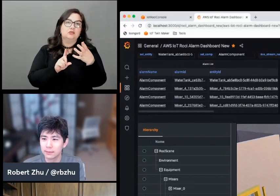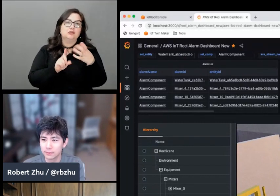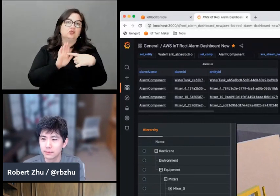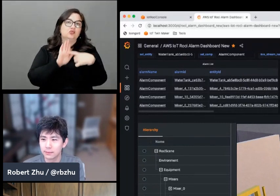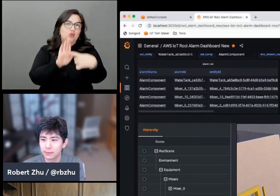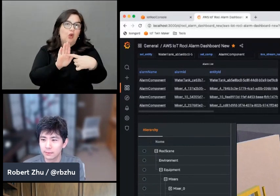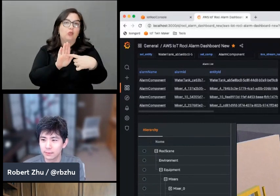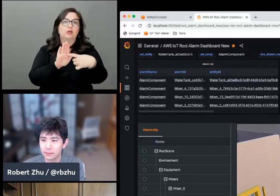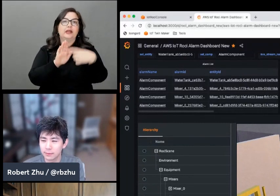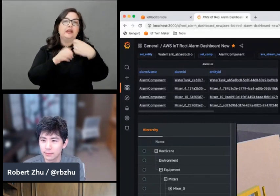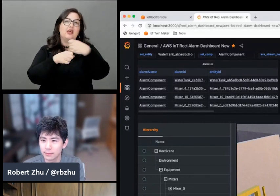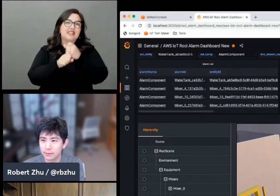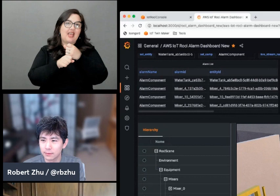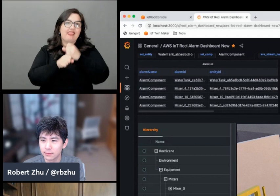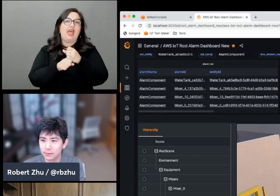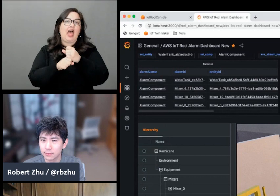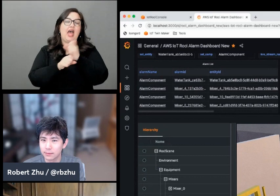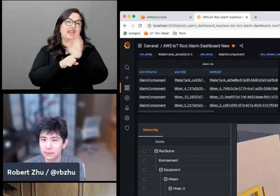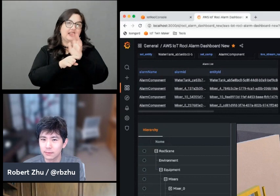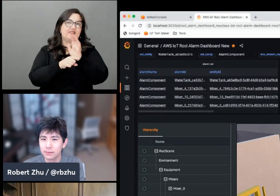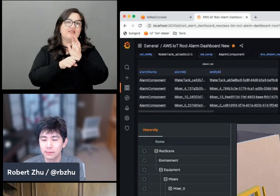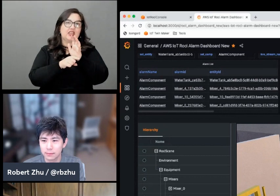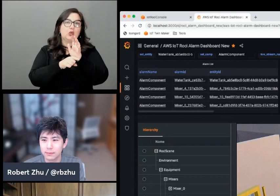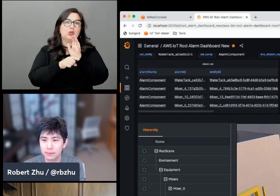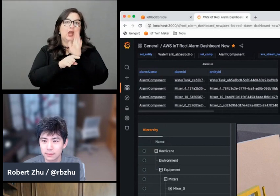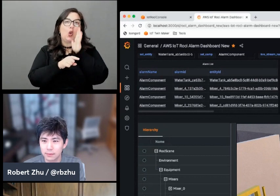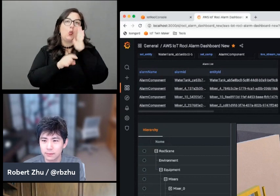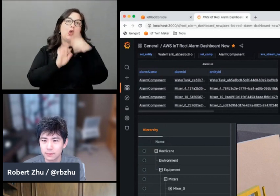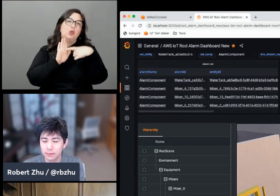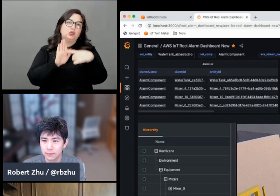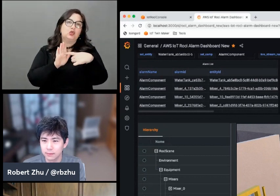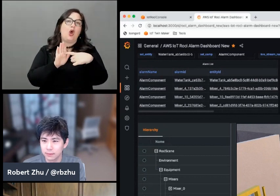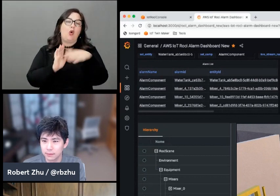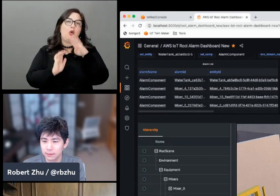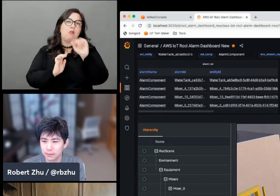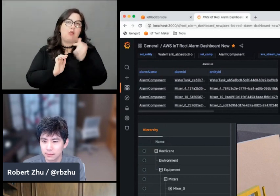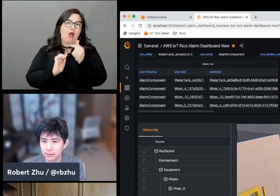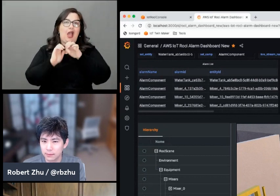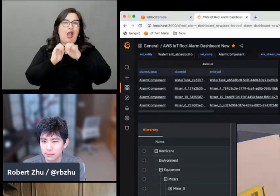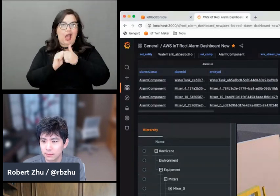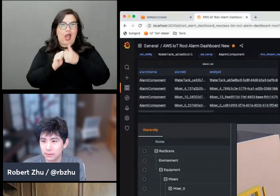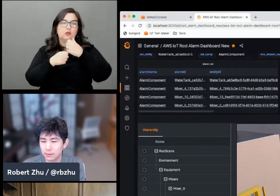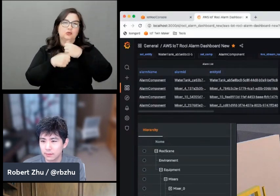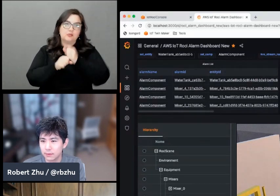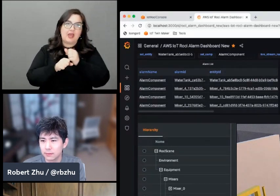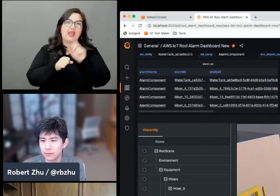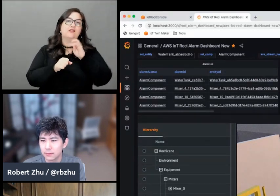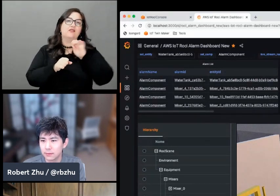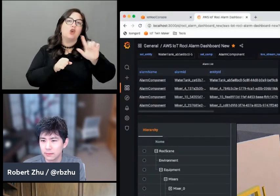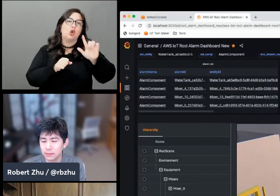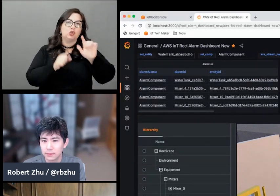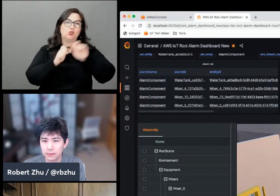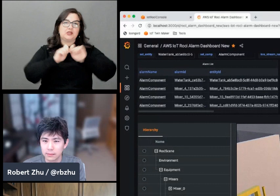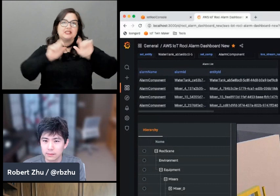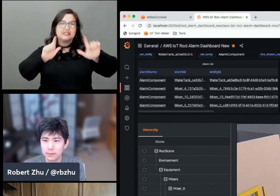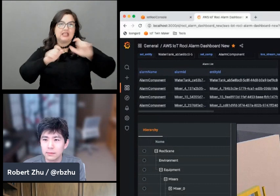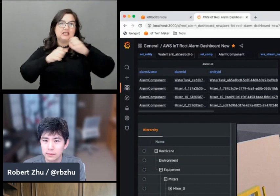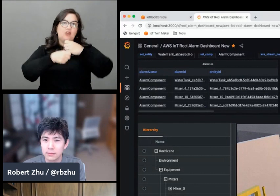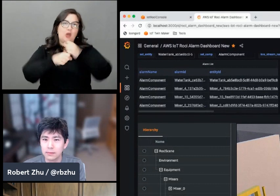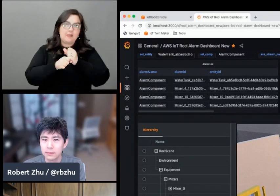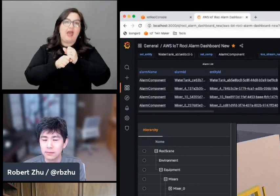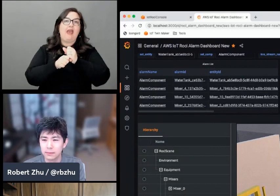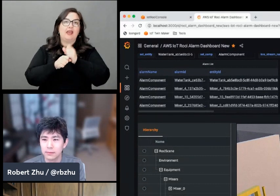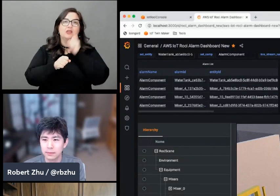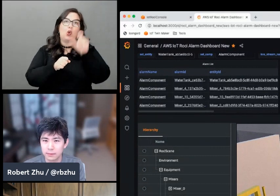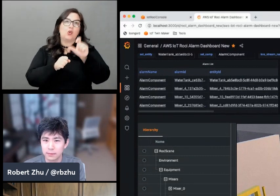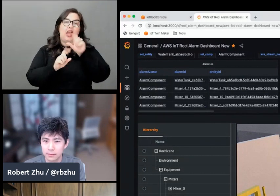we'll eventually have a blog article on how we did that rendering of our virtual scene to create video, so you don't have to capture that to do